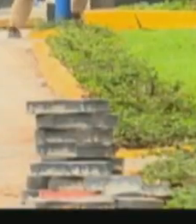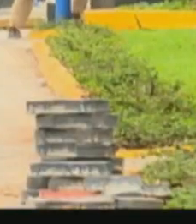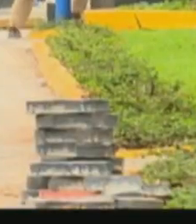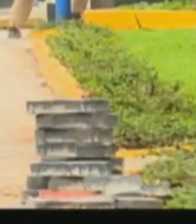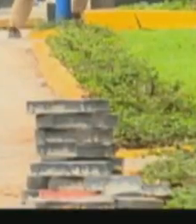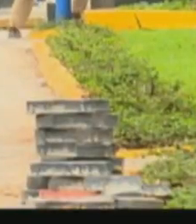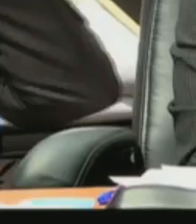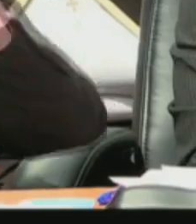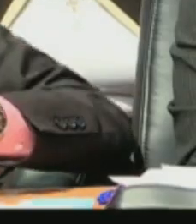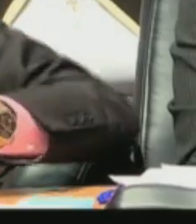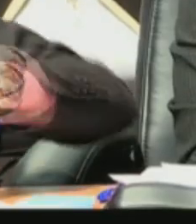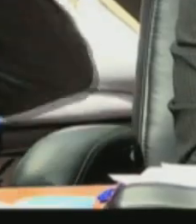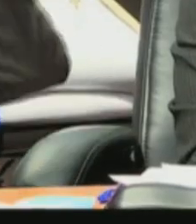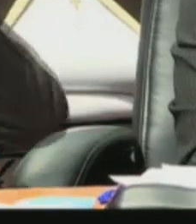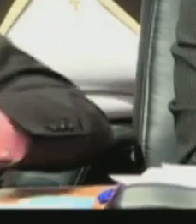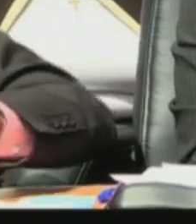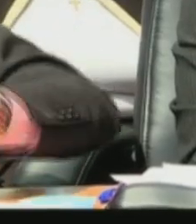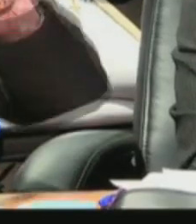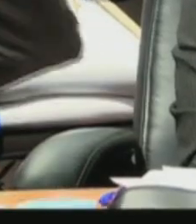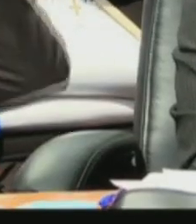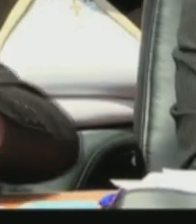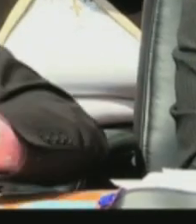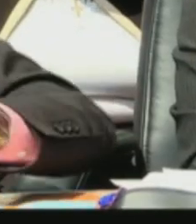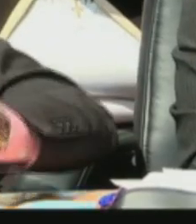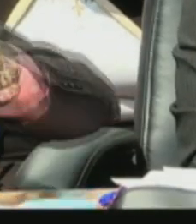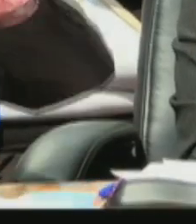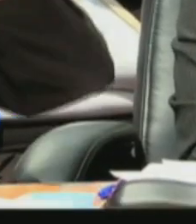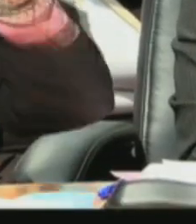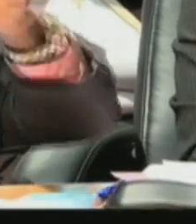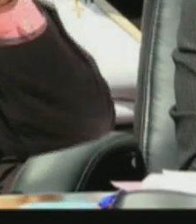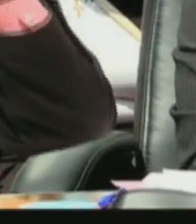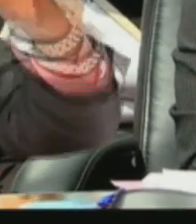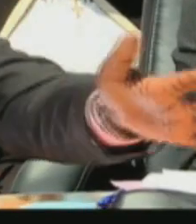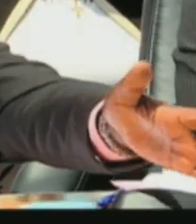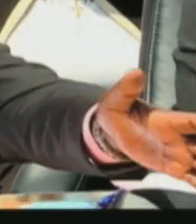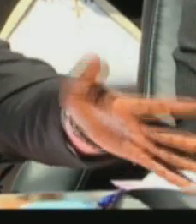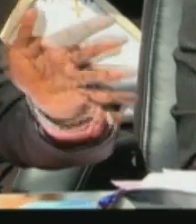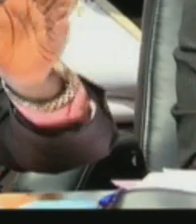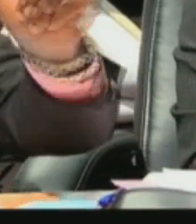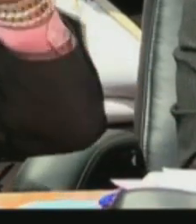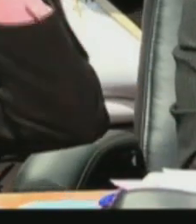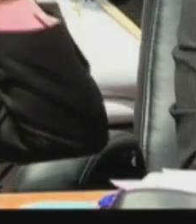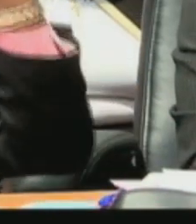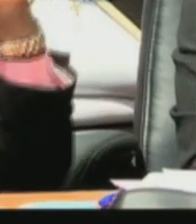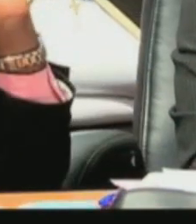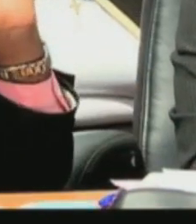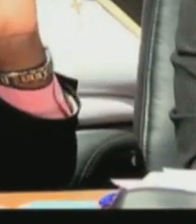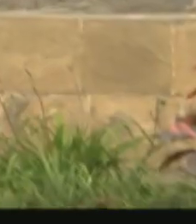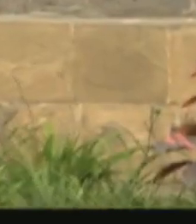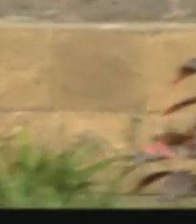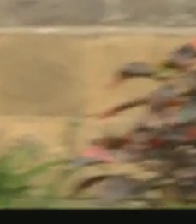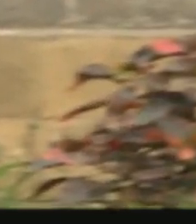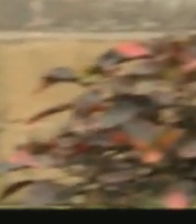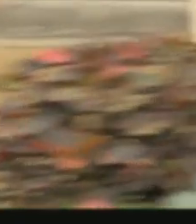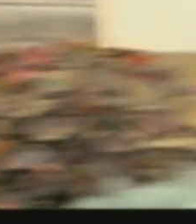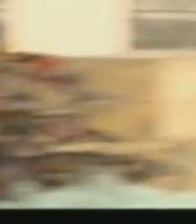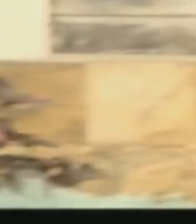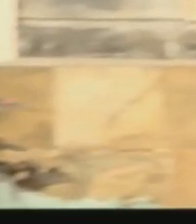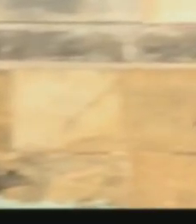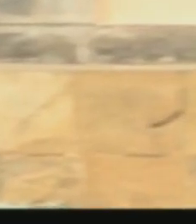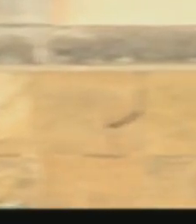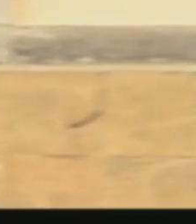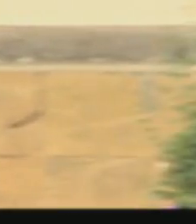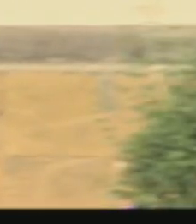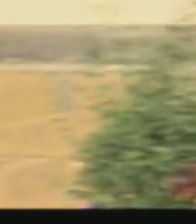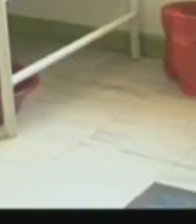and teachers. Bring the child to school and go home and leave the child with us. And the Education